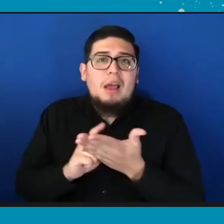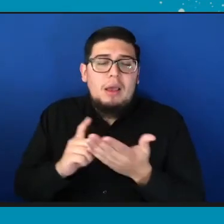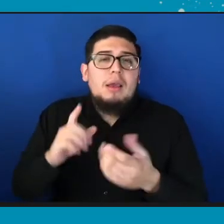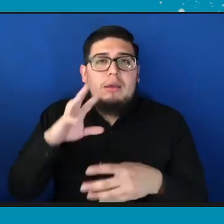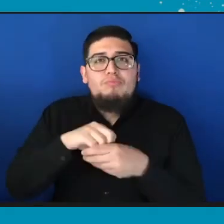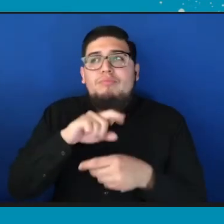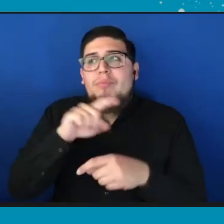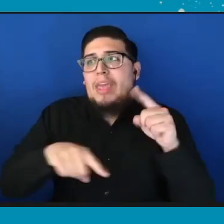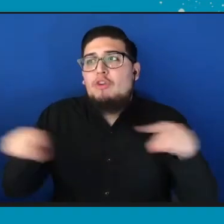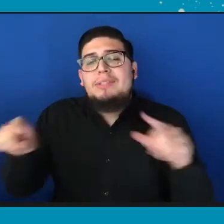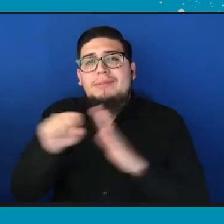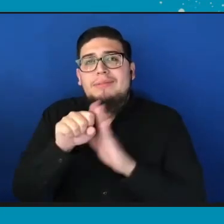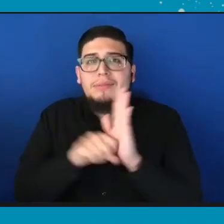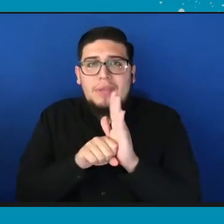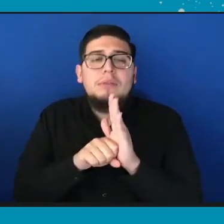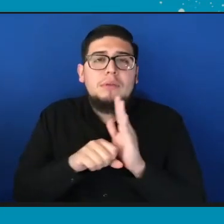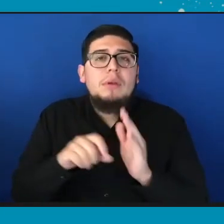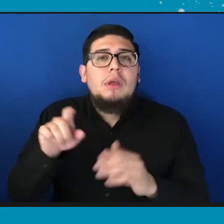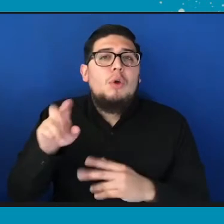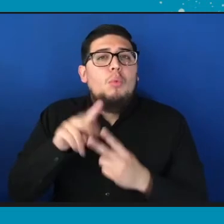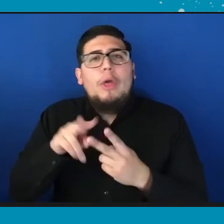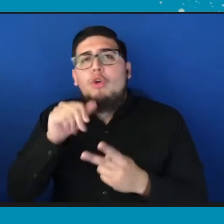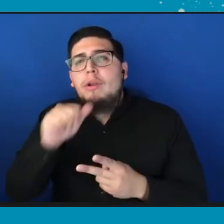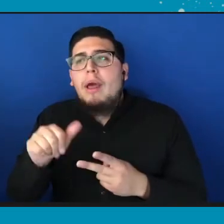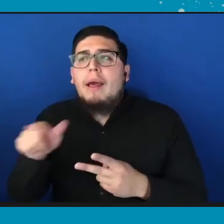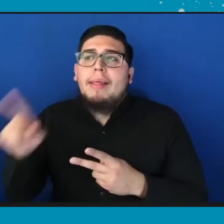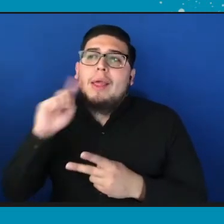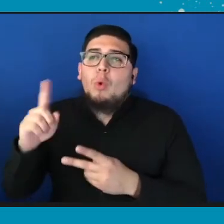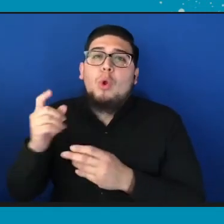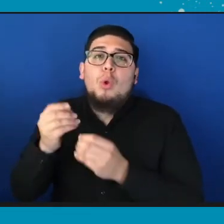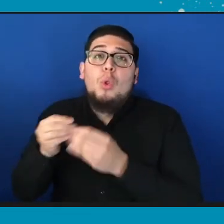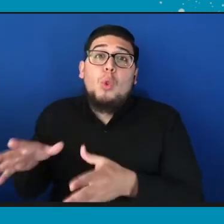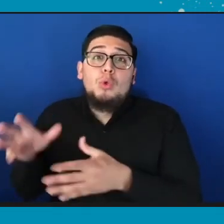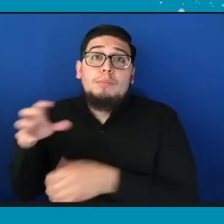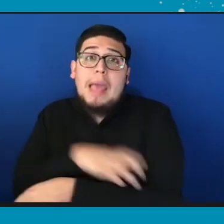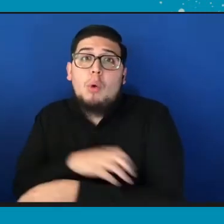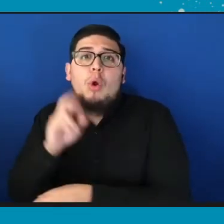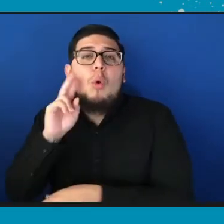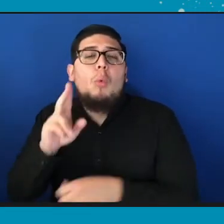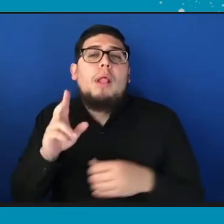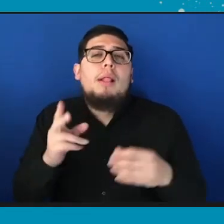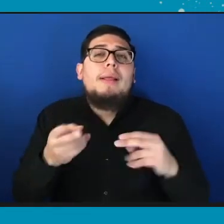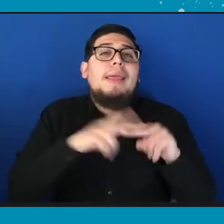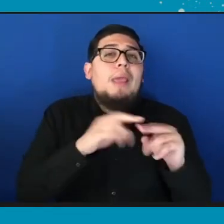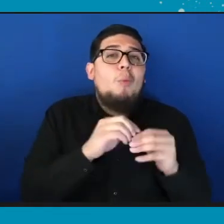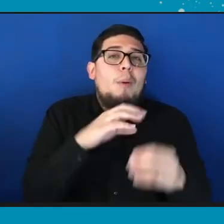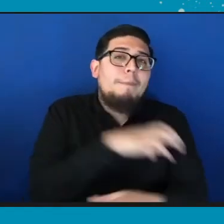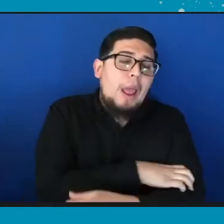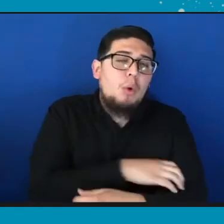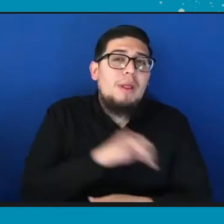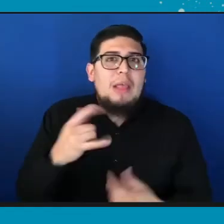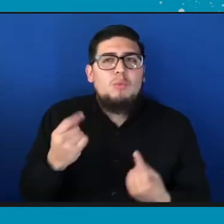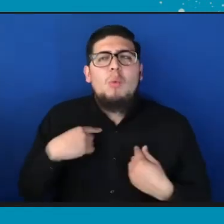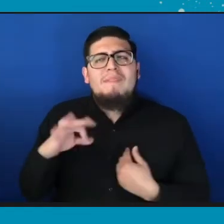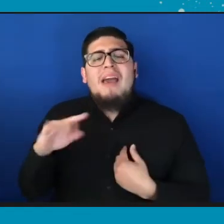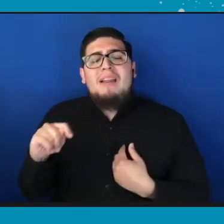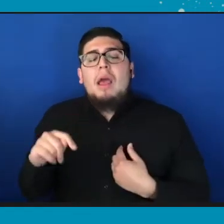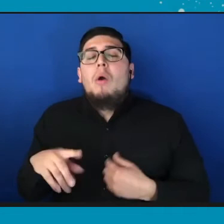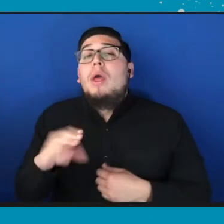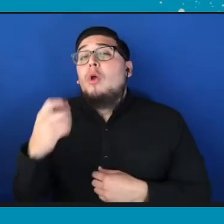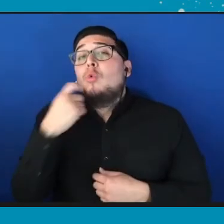whether or not they're going to lose power or whether or not they're going to get more power. And that's what we're finding out. And more recently in